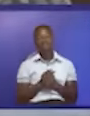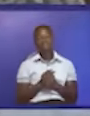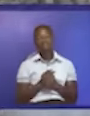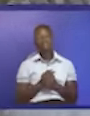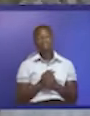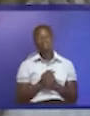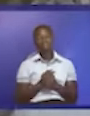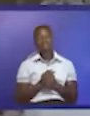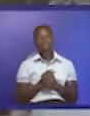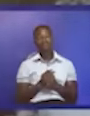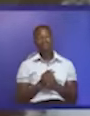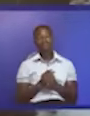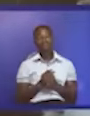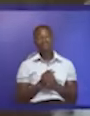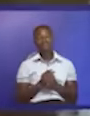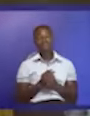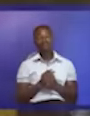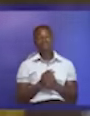life.